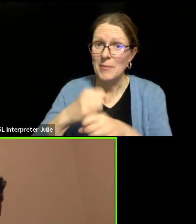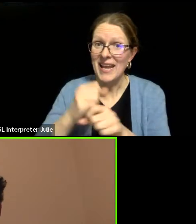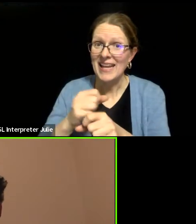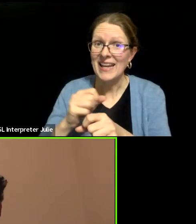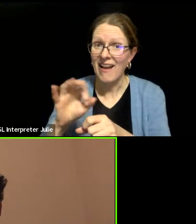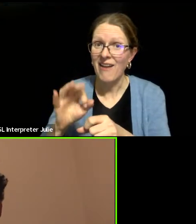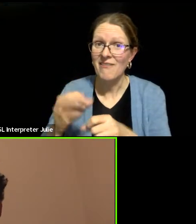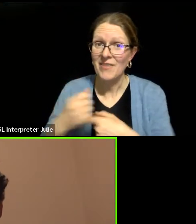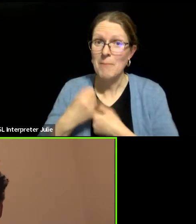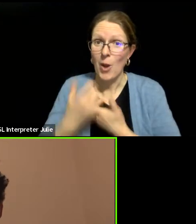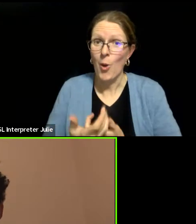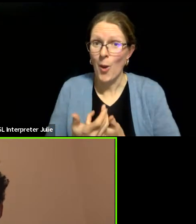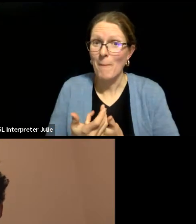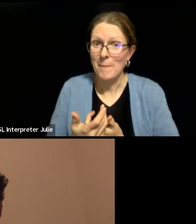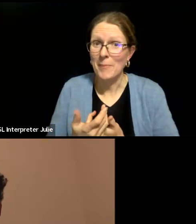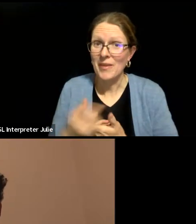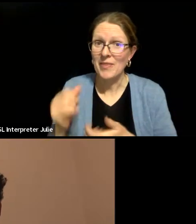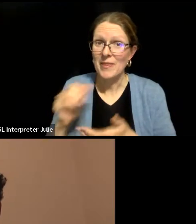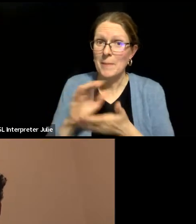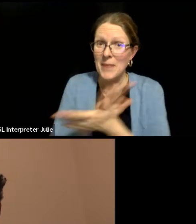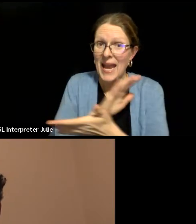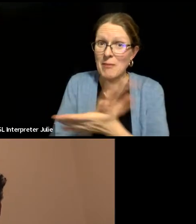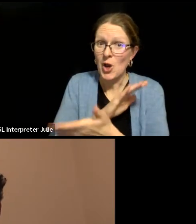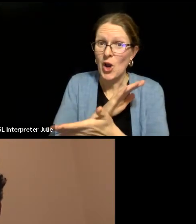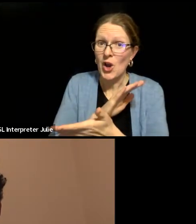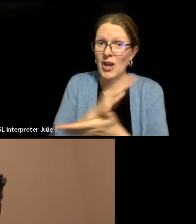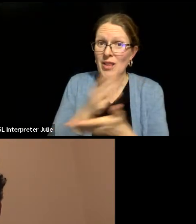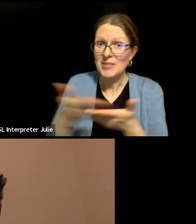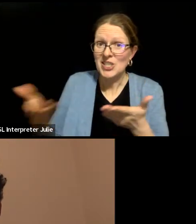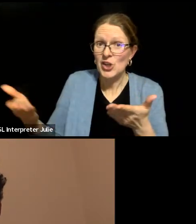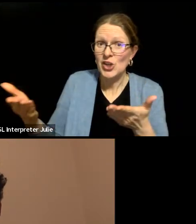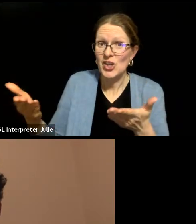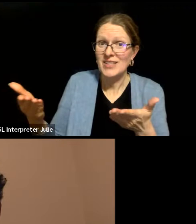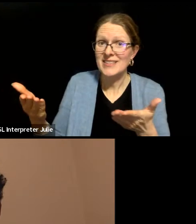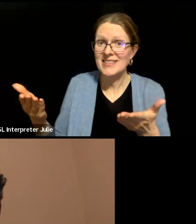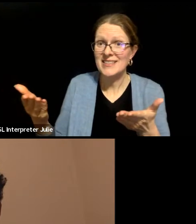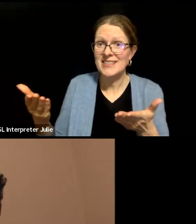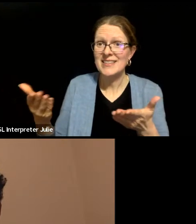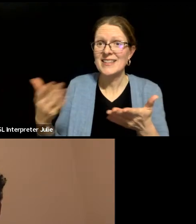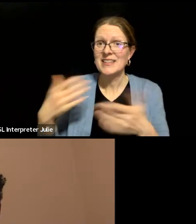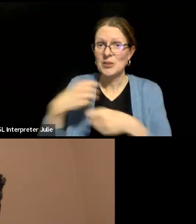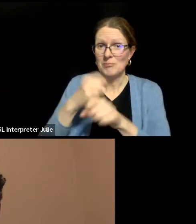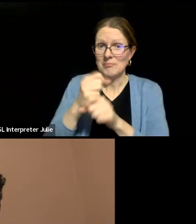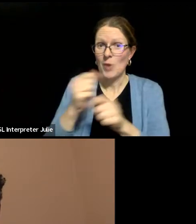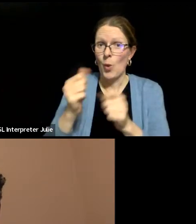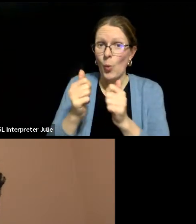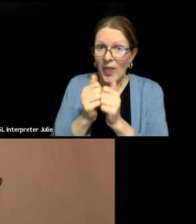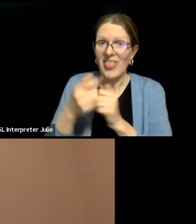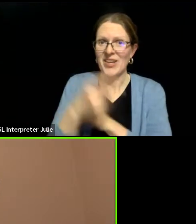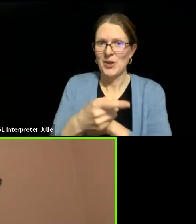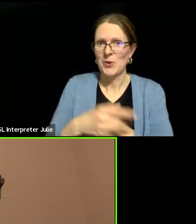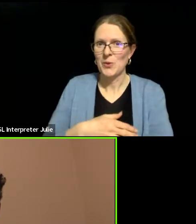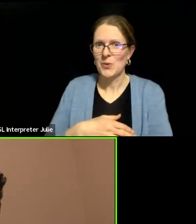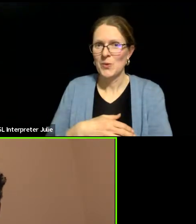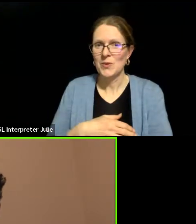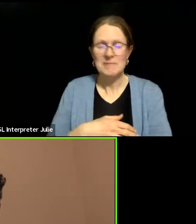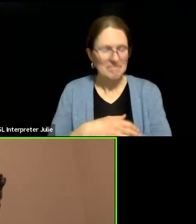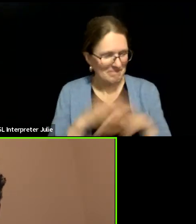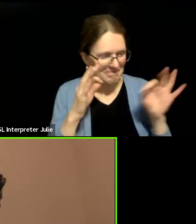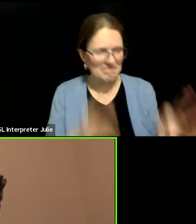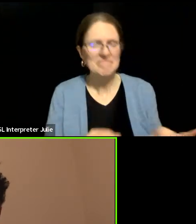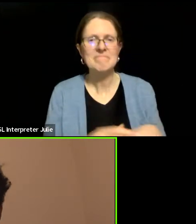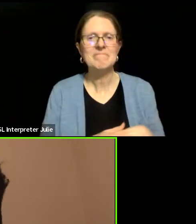something like the paper and the materials and all of these other elements, they're creating it with you, right? Absolutely. They're